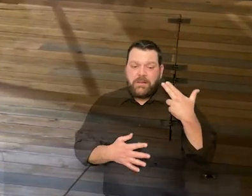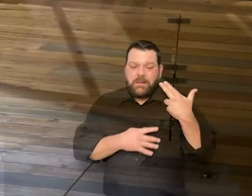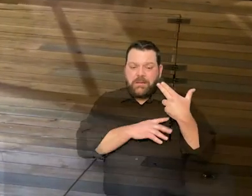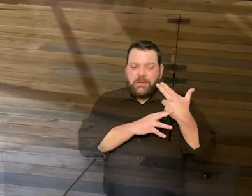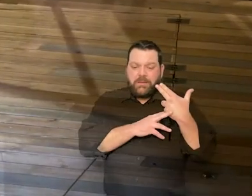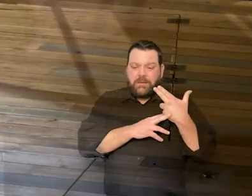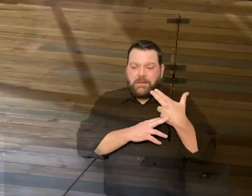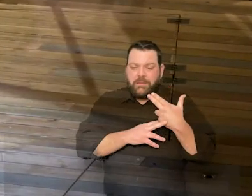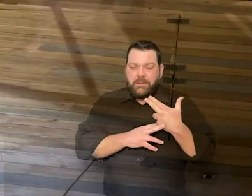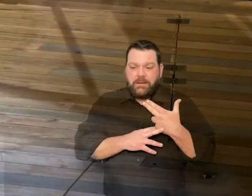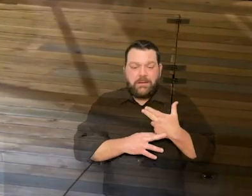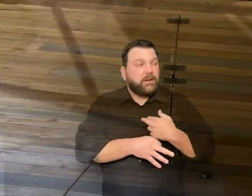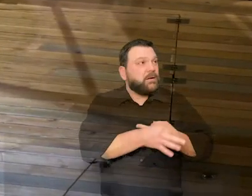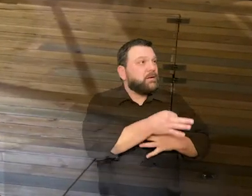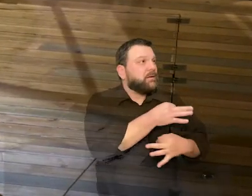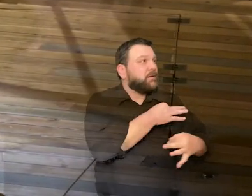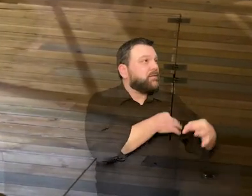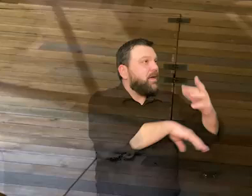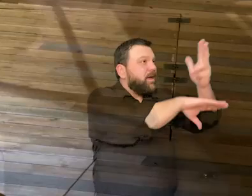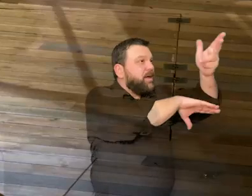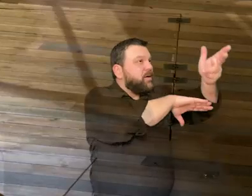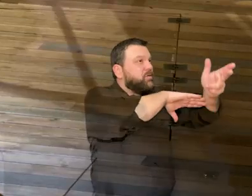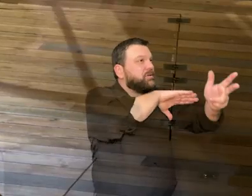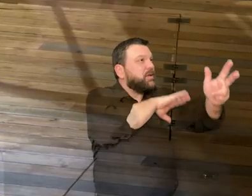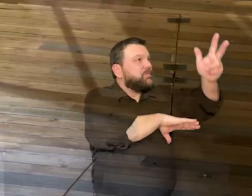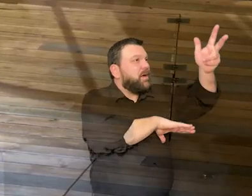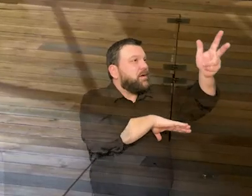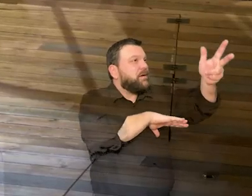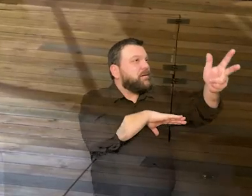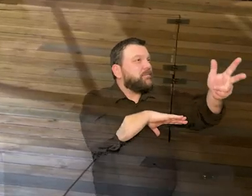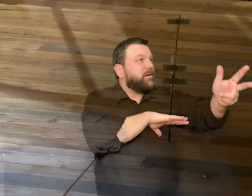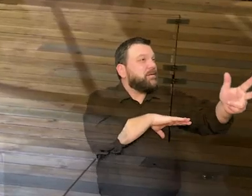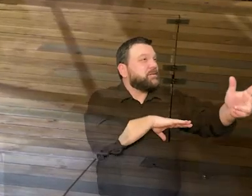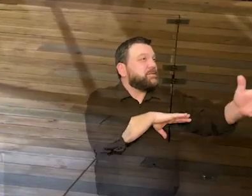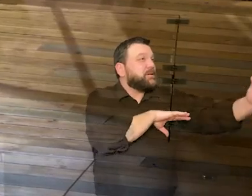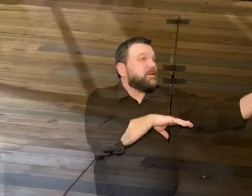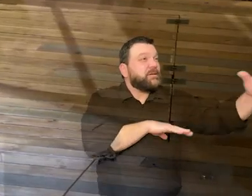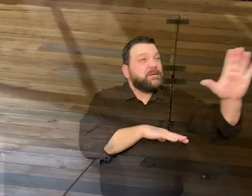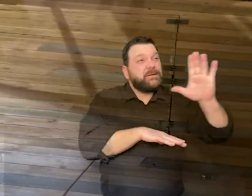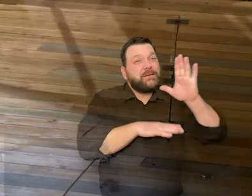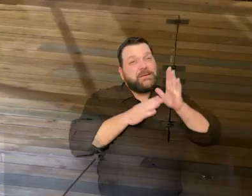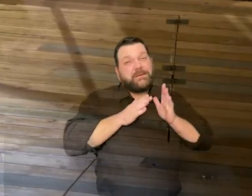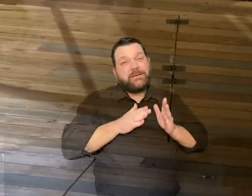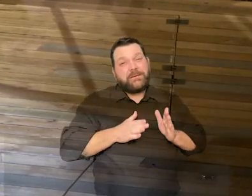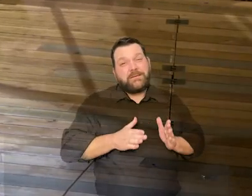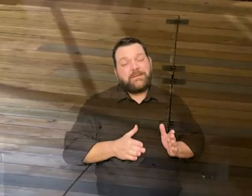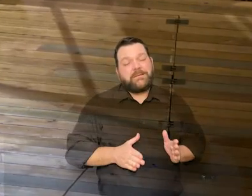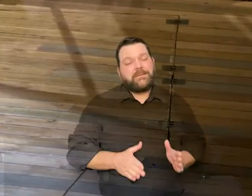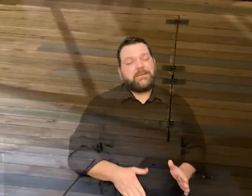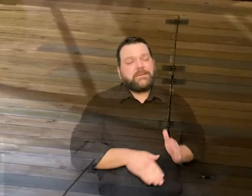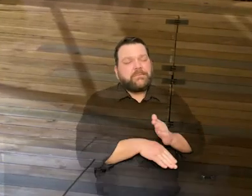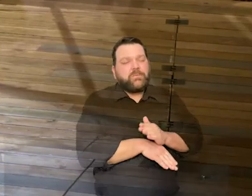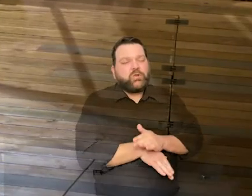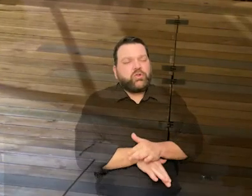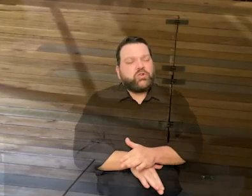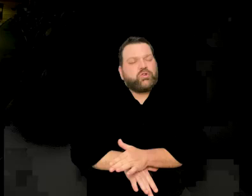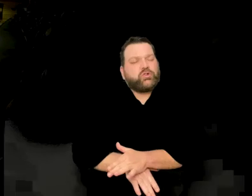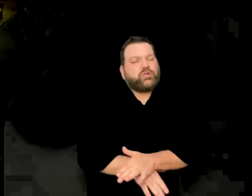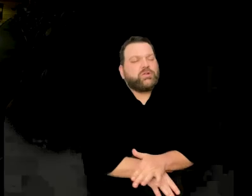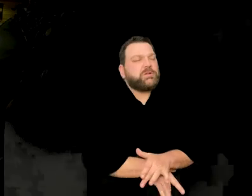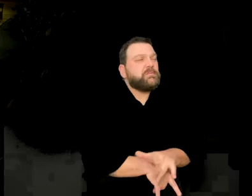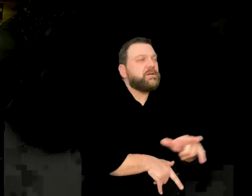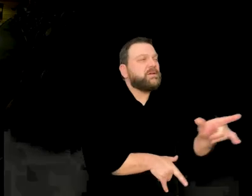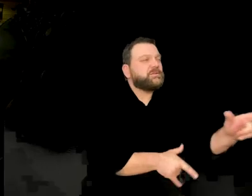for the pistol and the 1,000 mermaids sing.